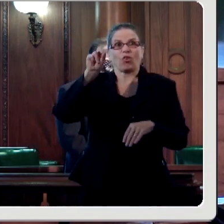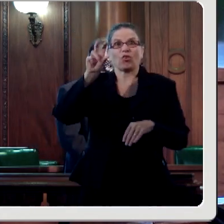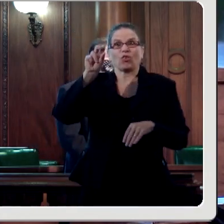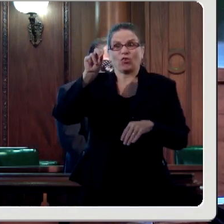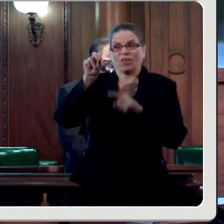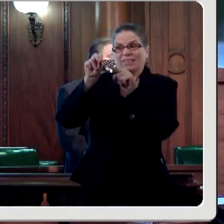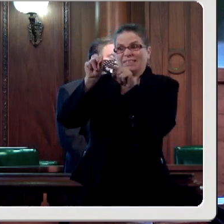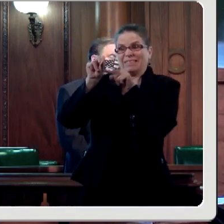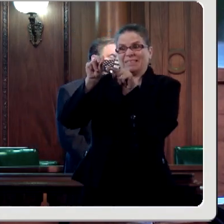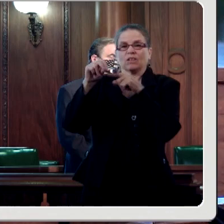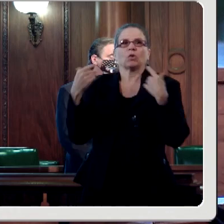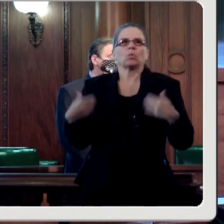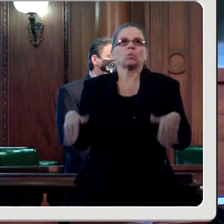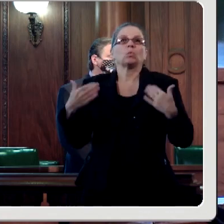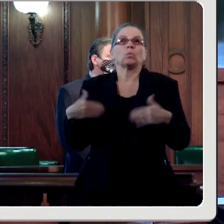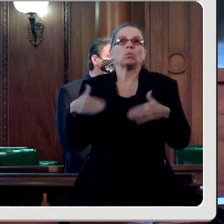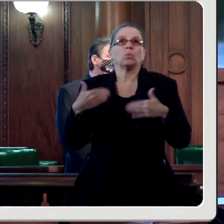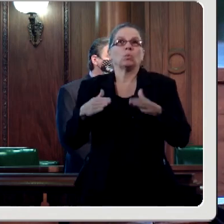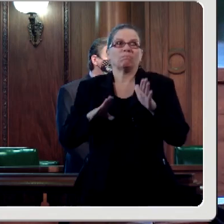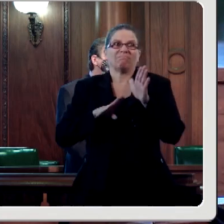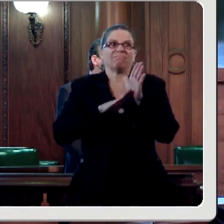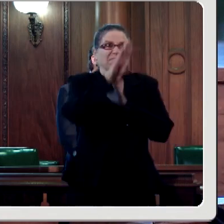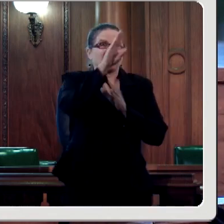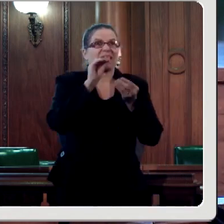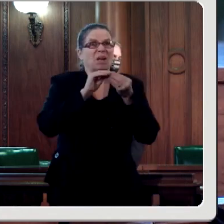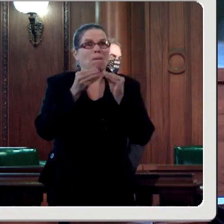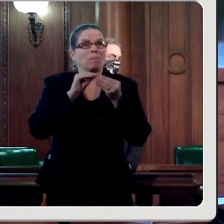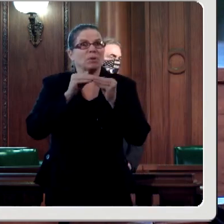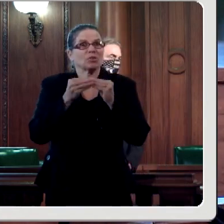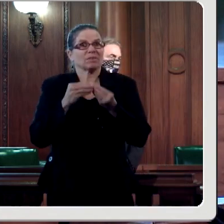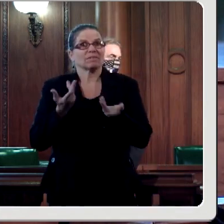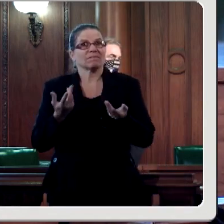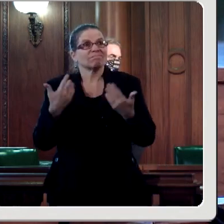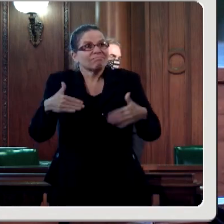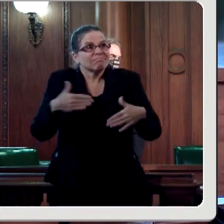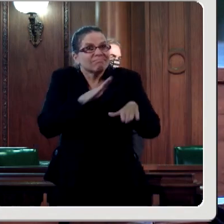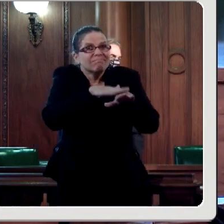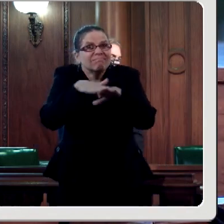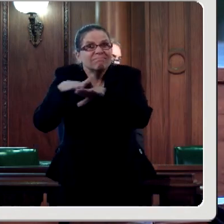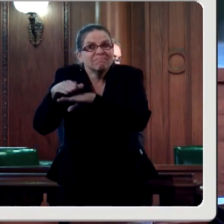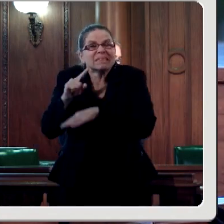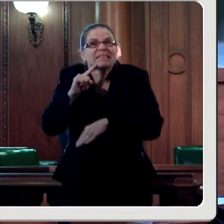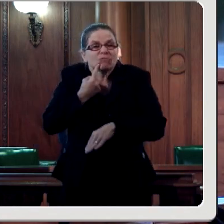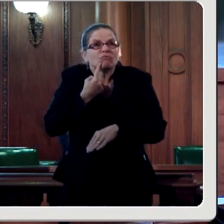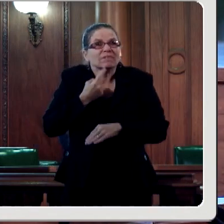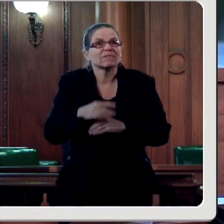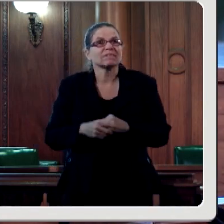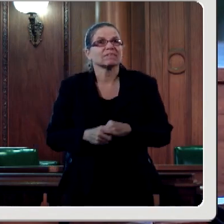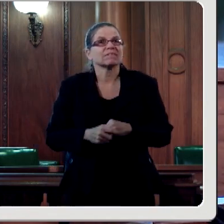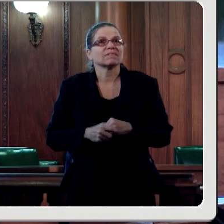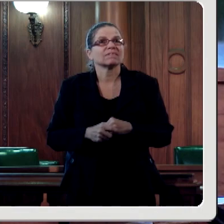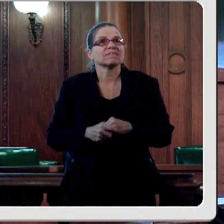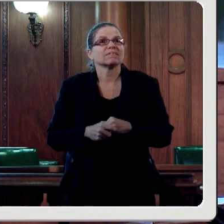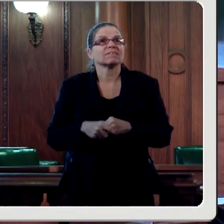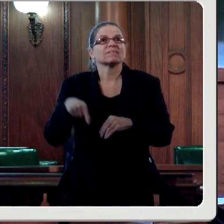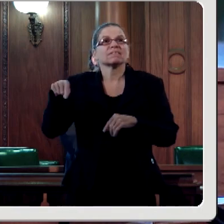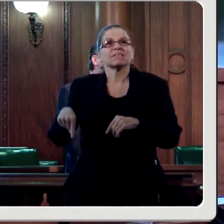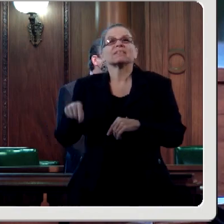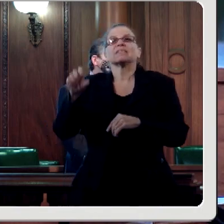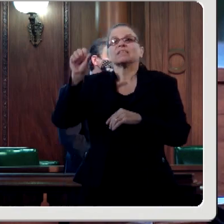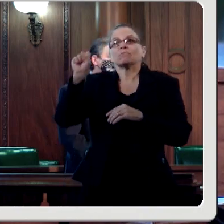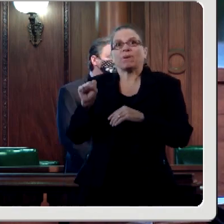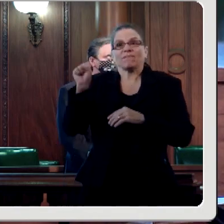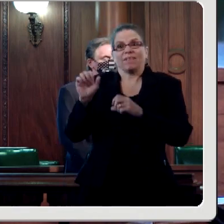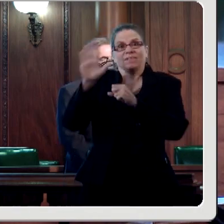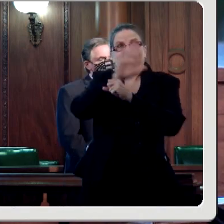city of Springfield. Take that seriously because we take it seriously. We want you to be